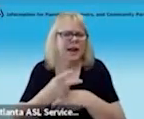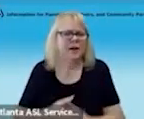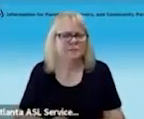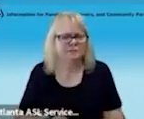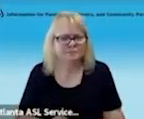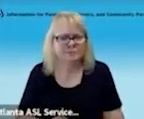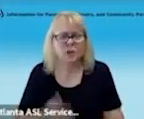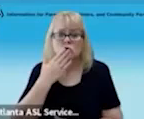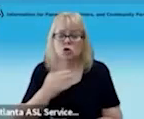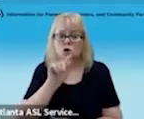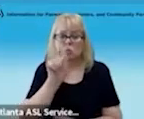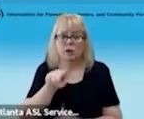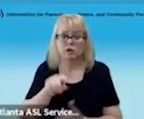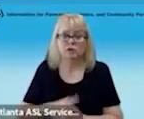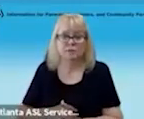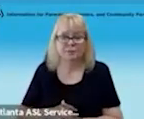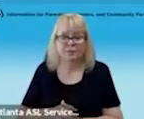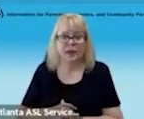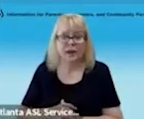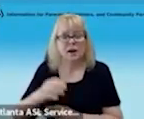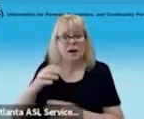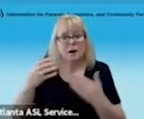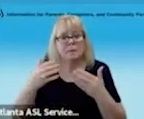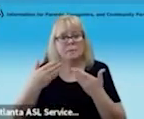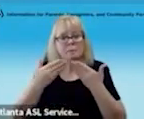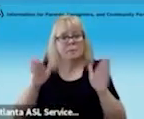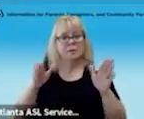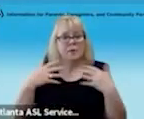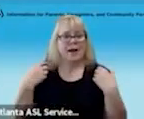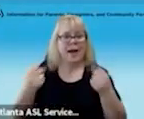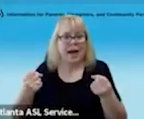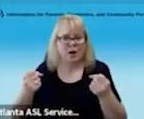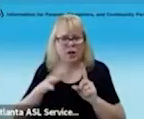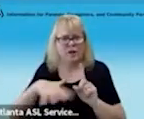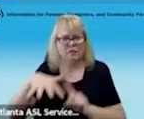Julissa, what are some of the biggest challenges in providing equitable care to the pediatric population?